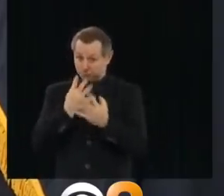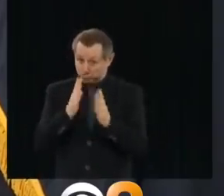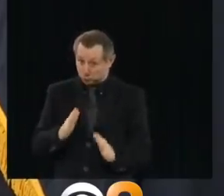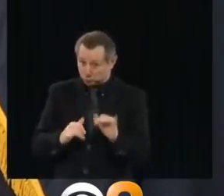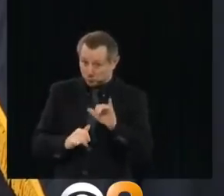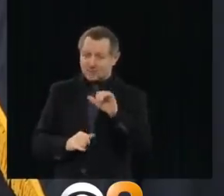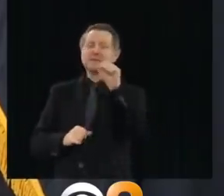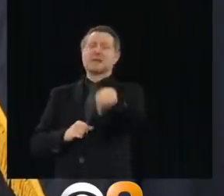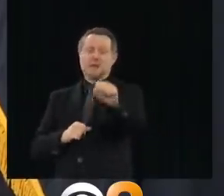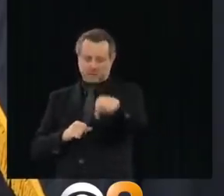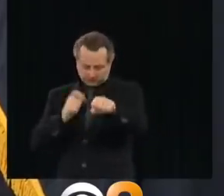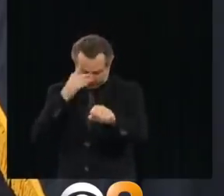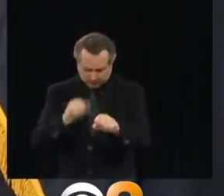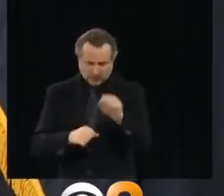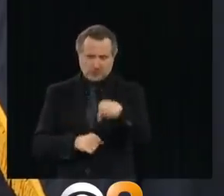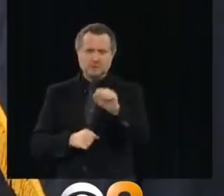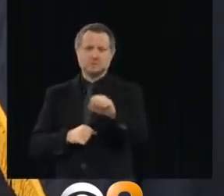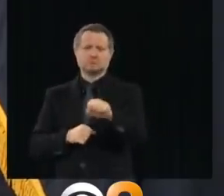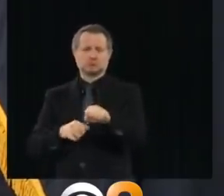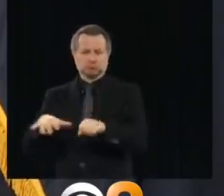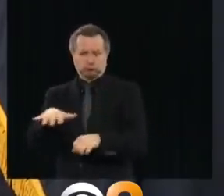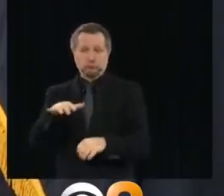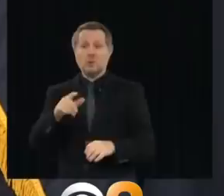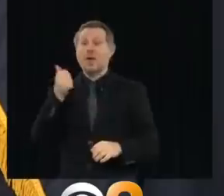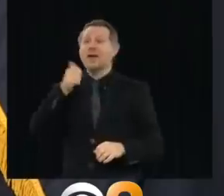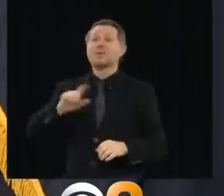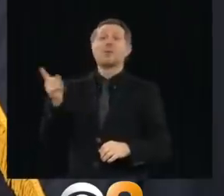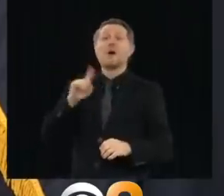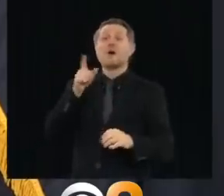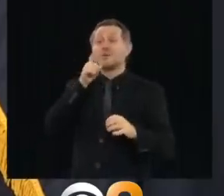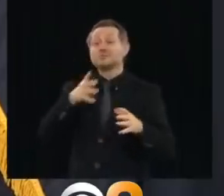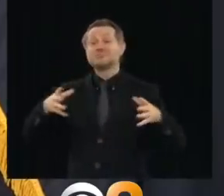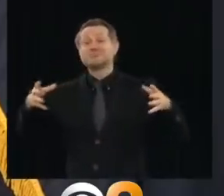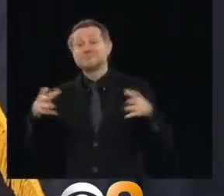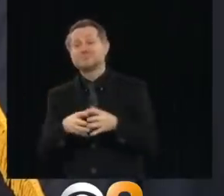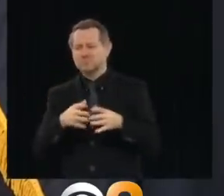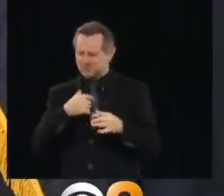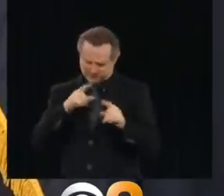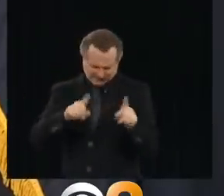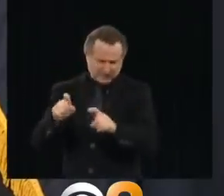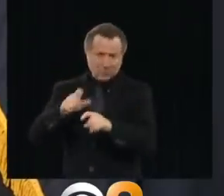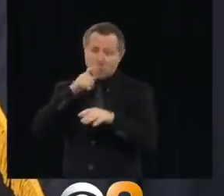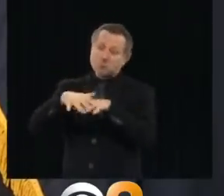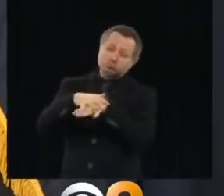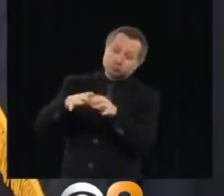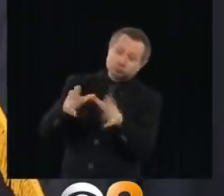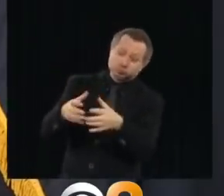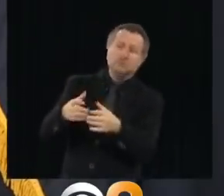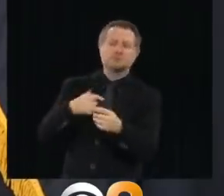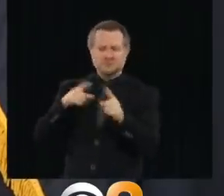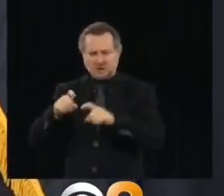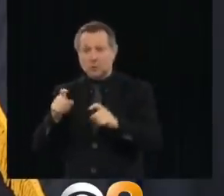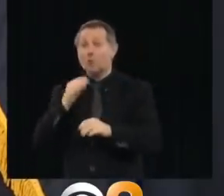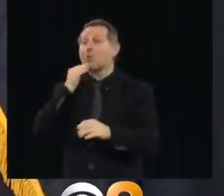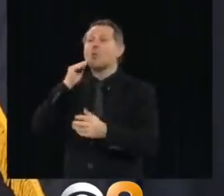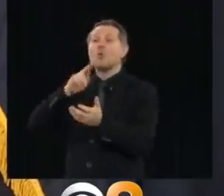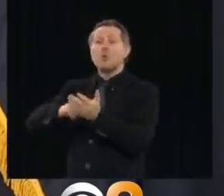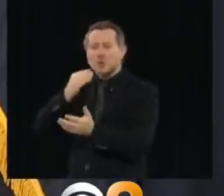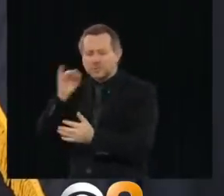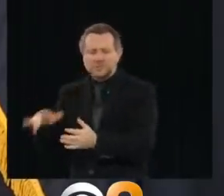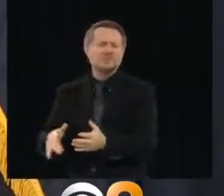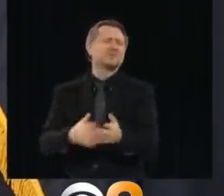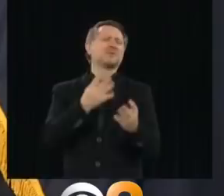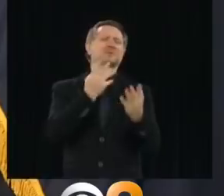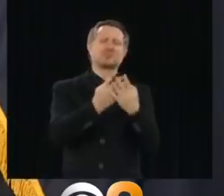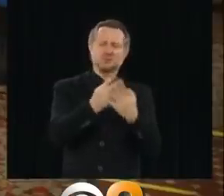Prisons, any congregate care facility in the state, nursing homes, top of the list. The only